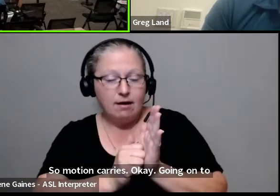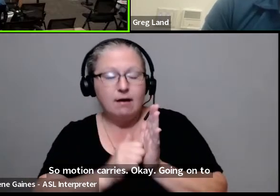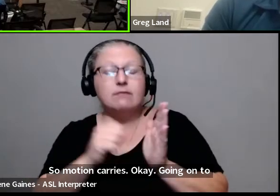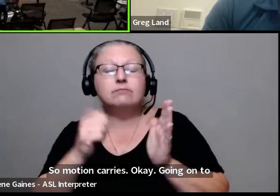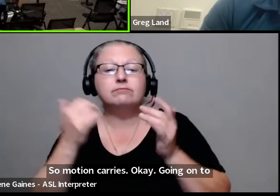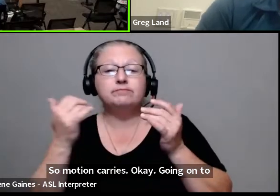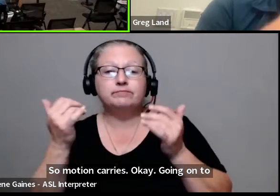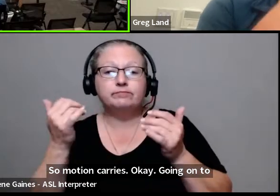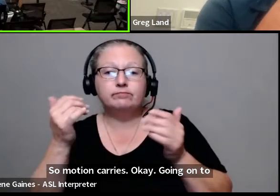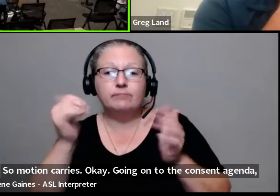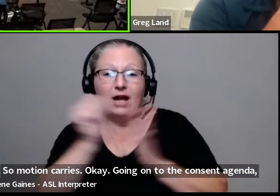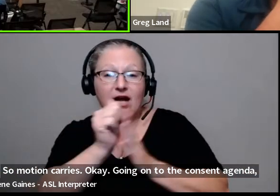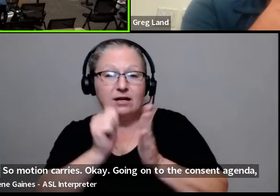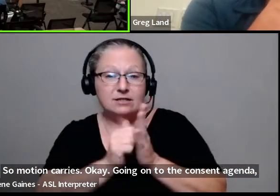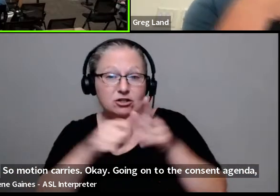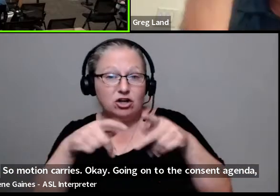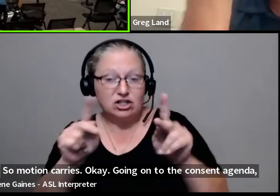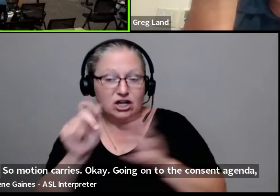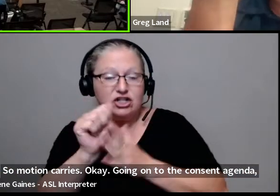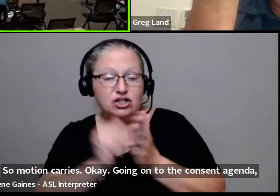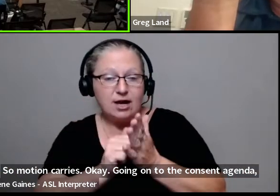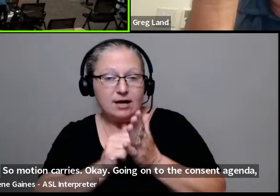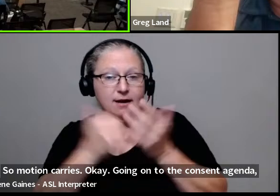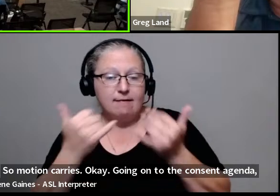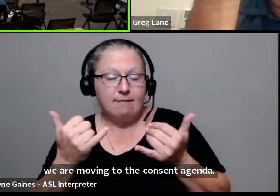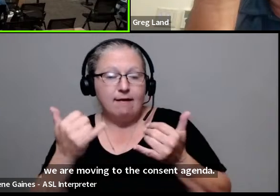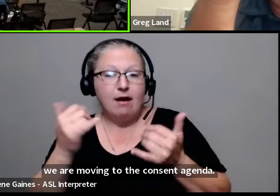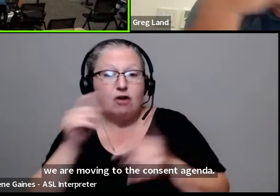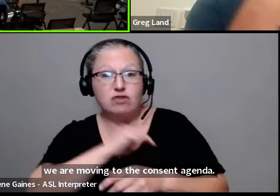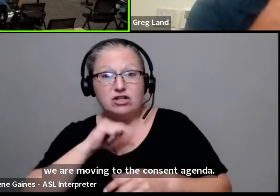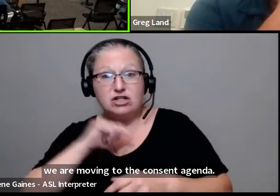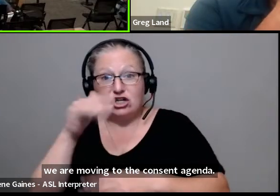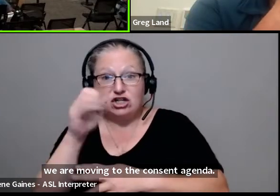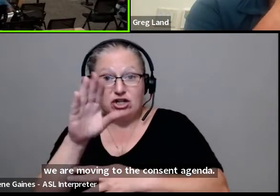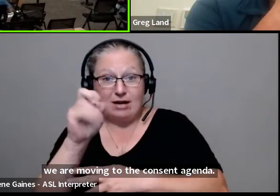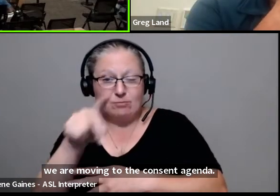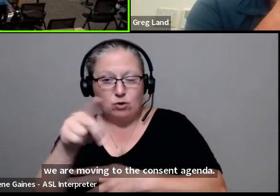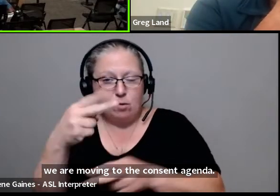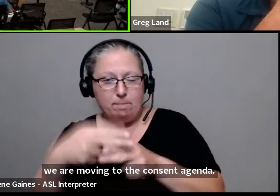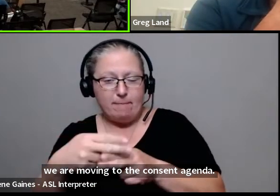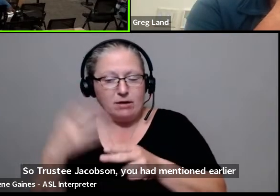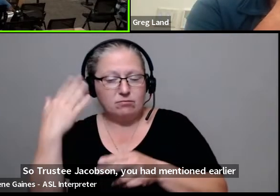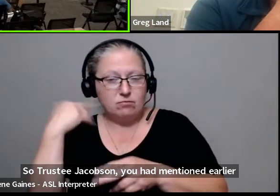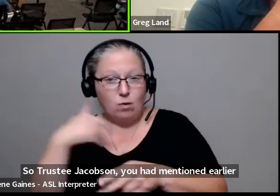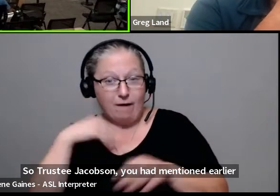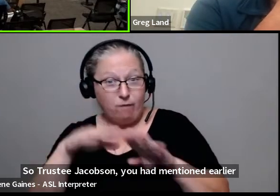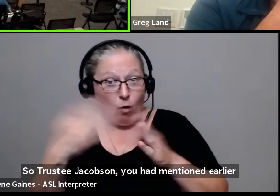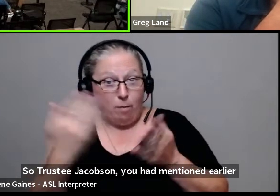are moving to the consent agenda. So trustee Jacobson, you had mentioned earlier you have an item.